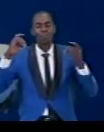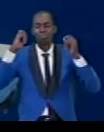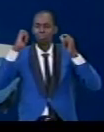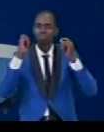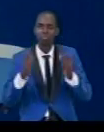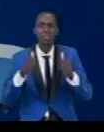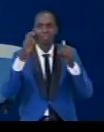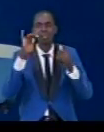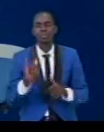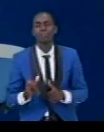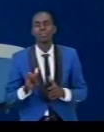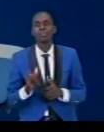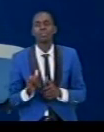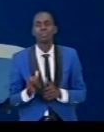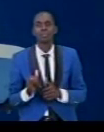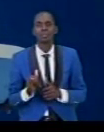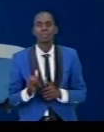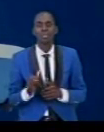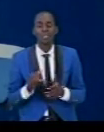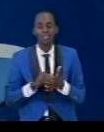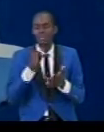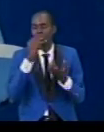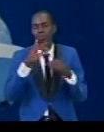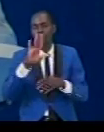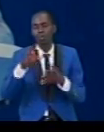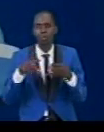instantaneously. It's coming your way.